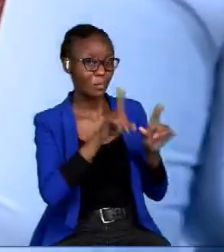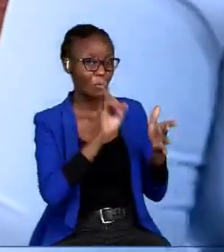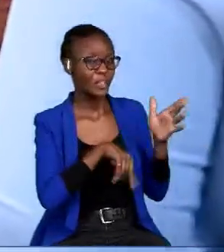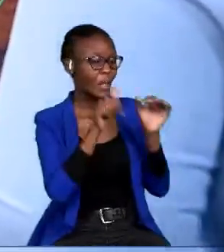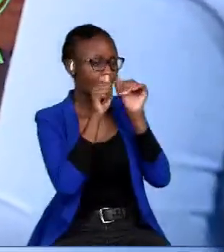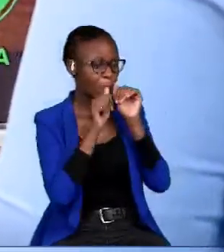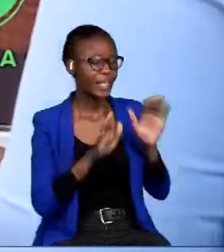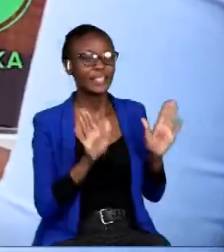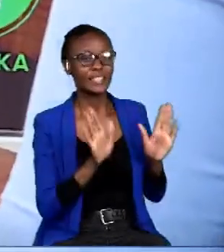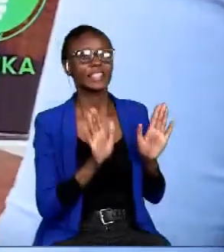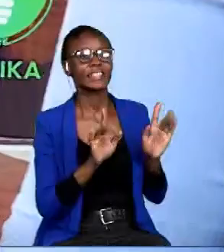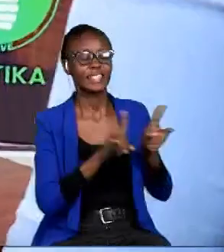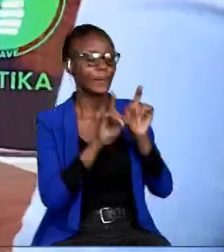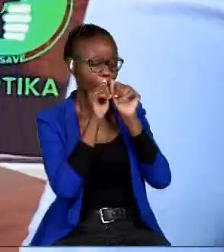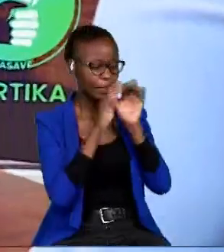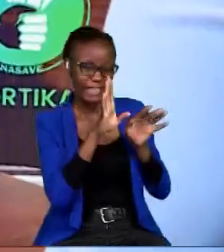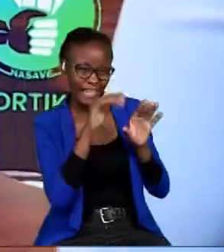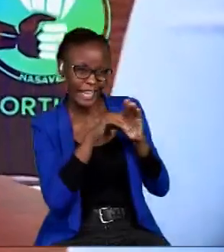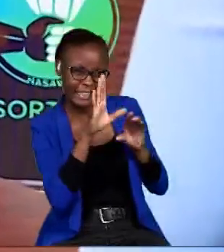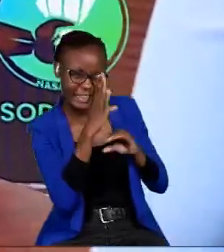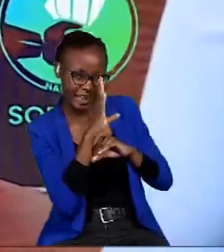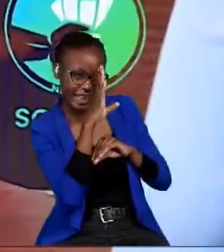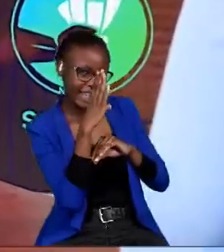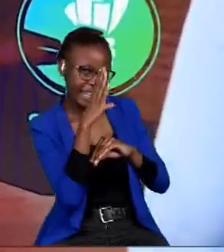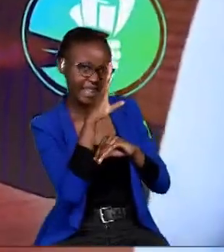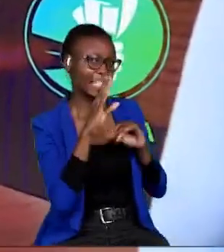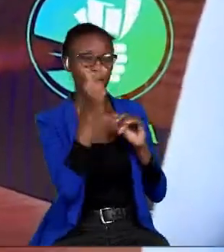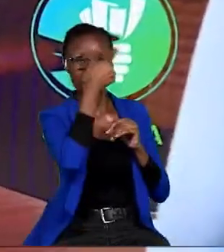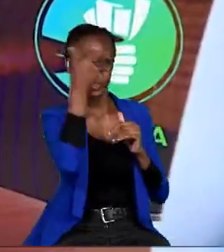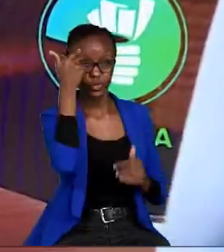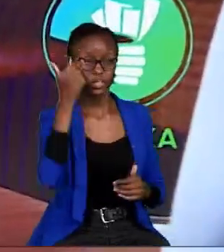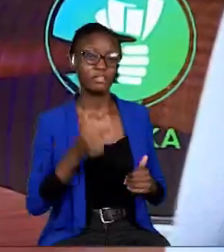in disguise, because